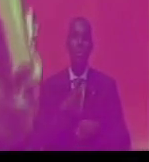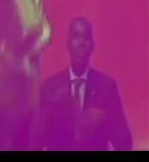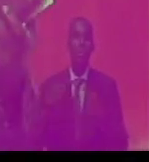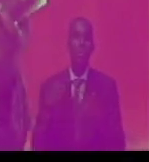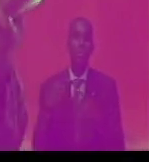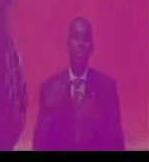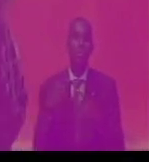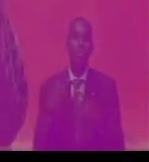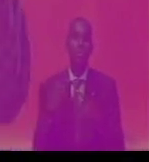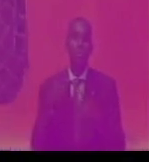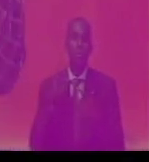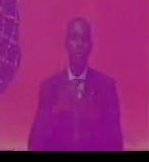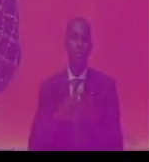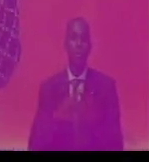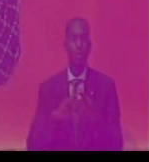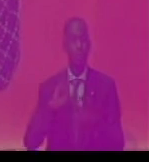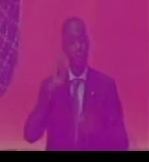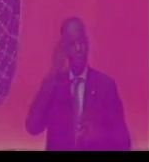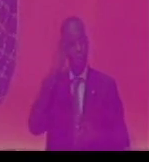was the day we went